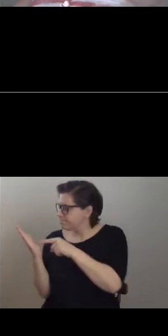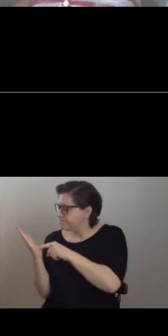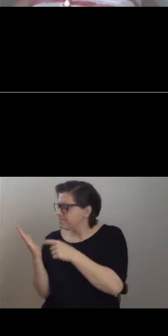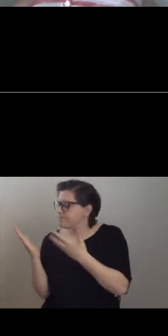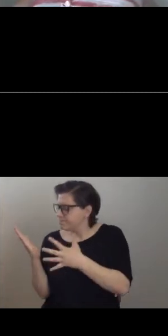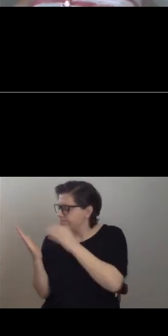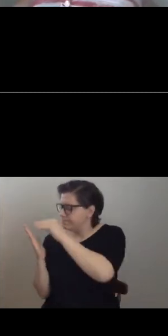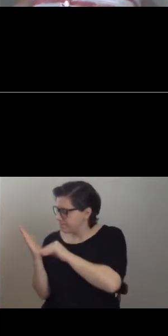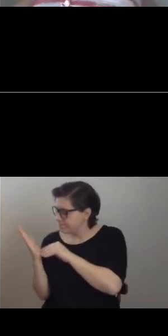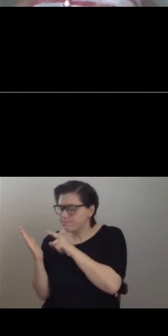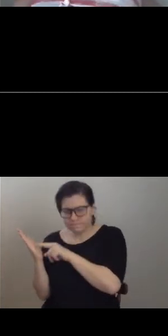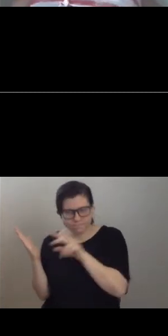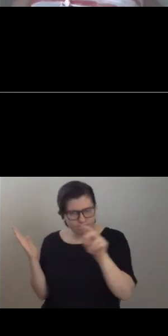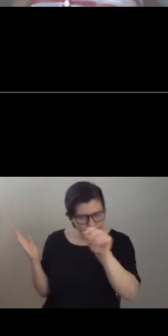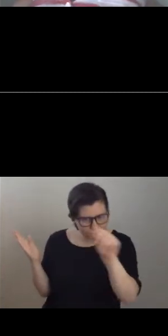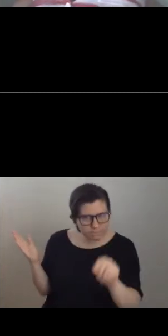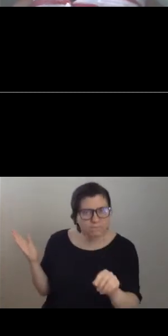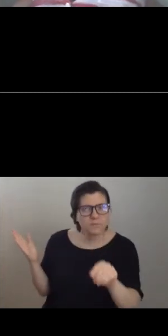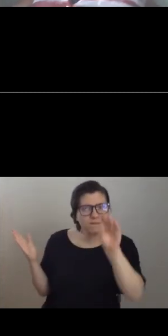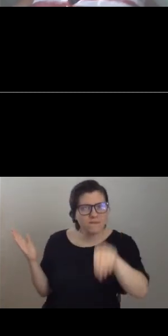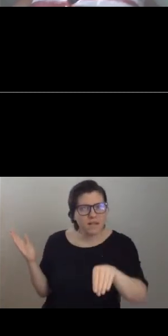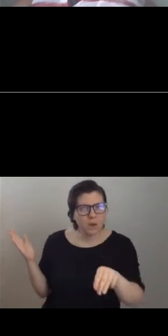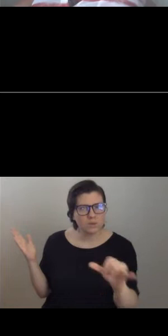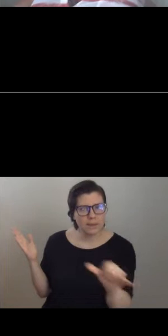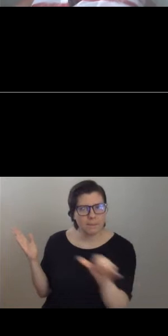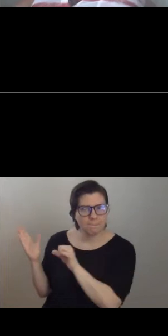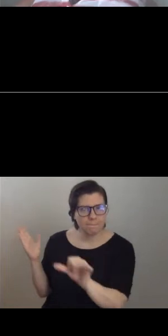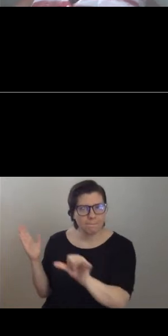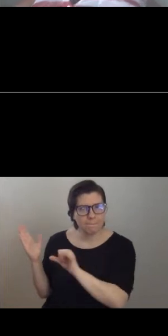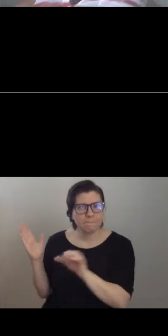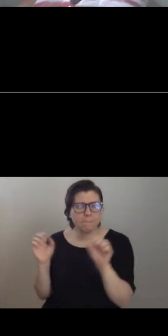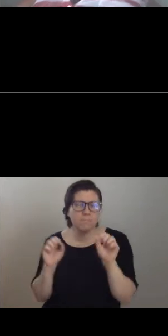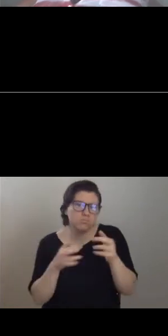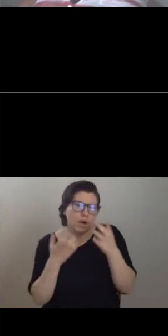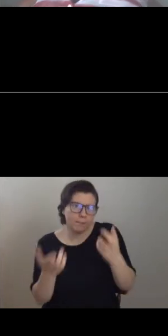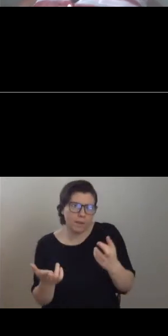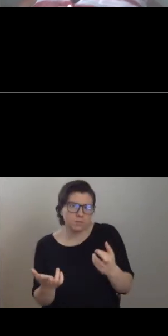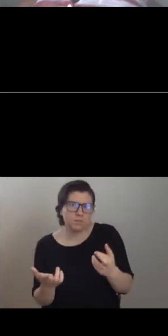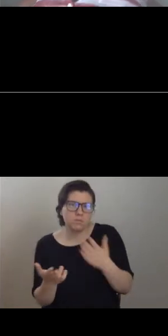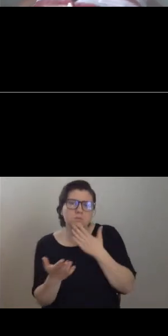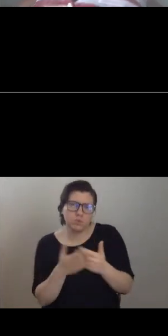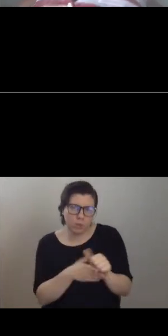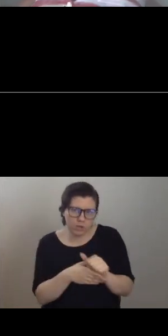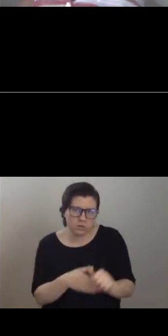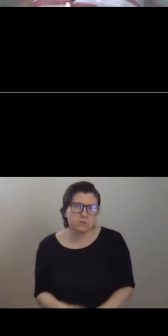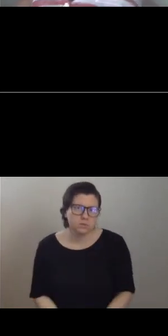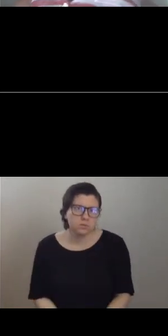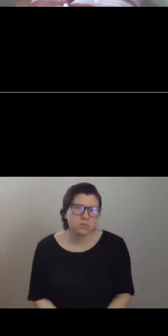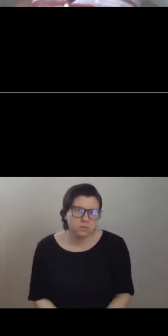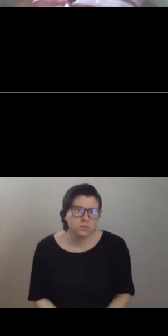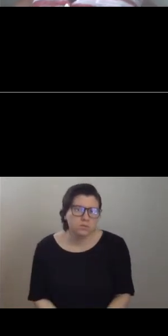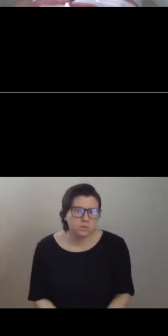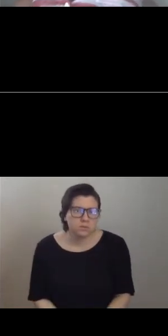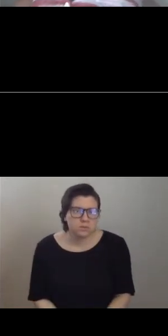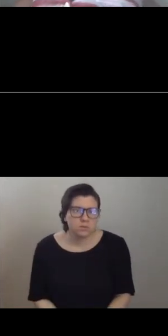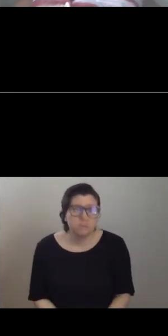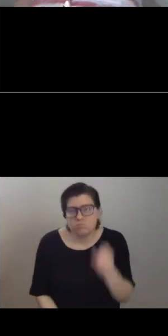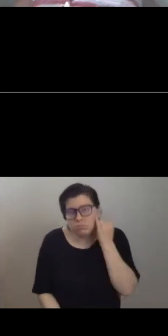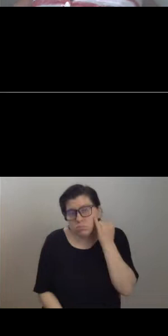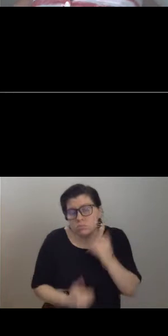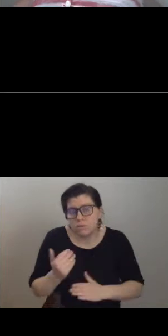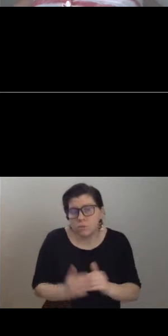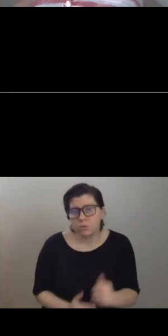transfer their answers onto the ballot that you receive there. If you're comfortable doing